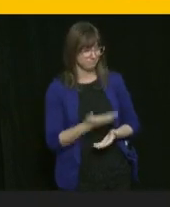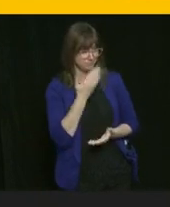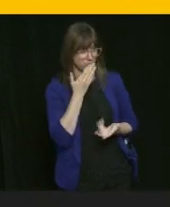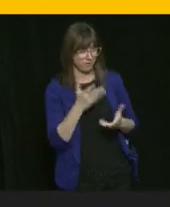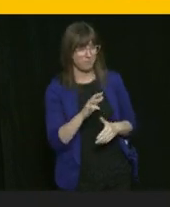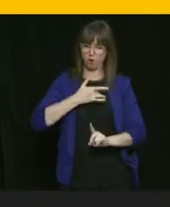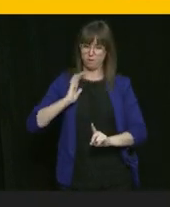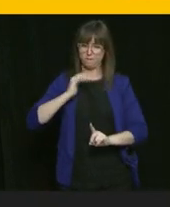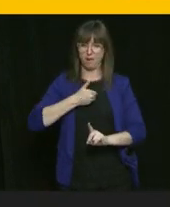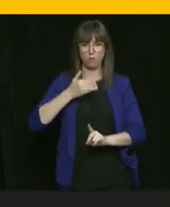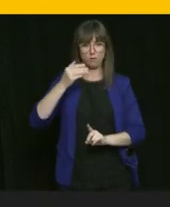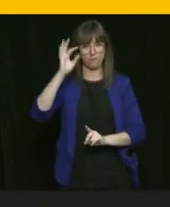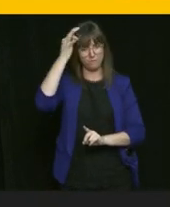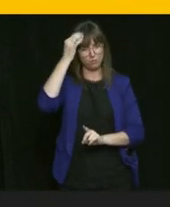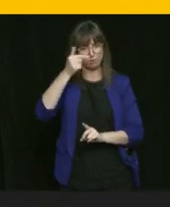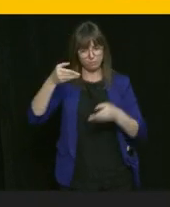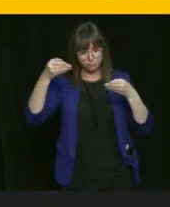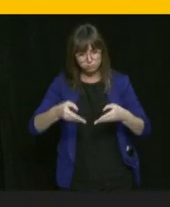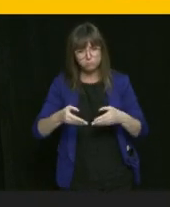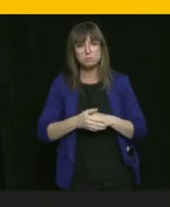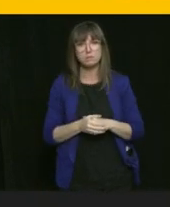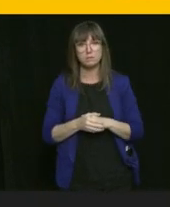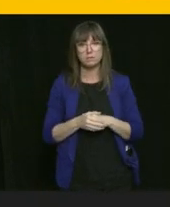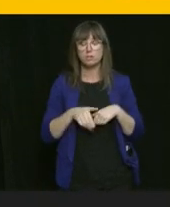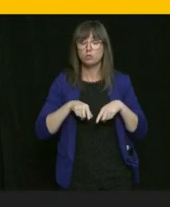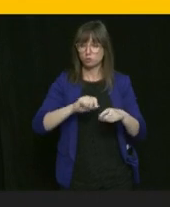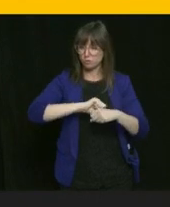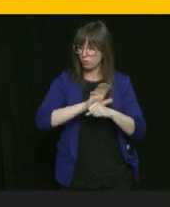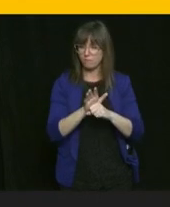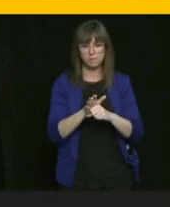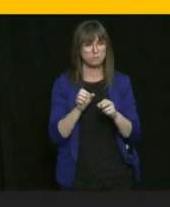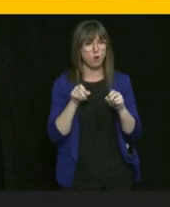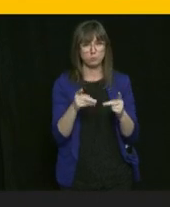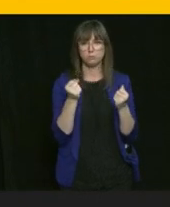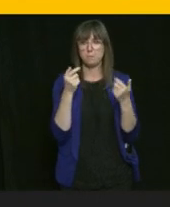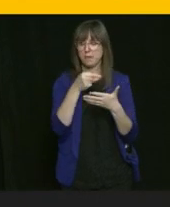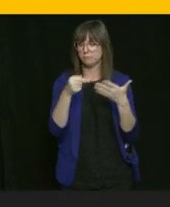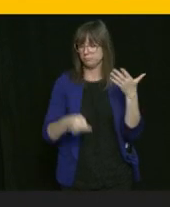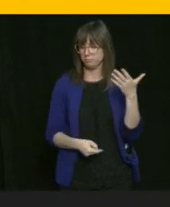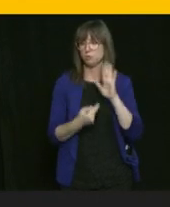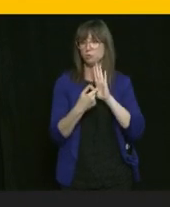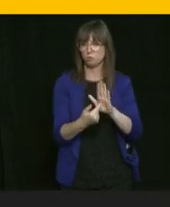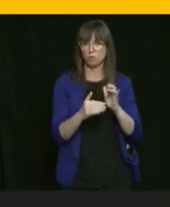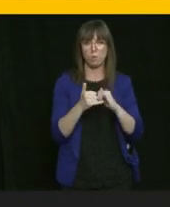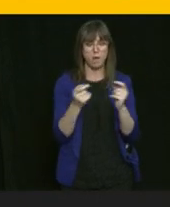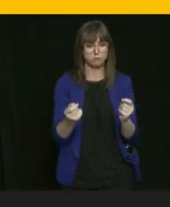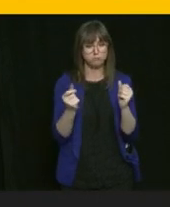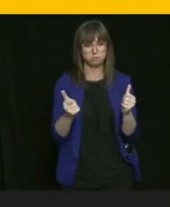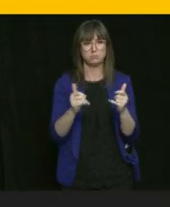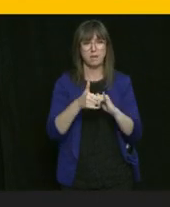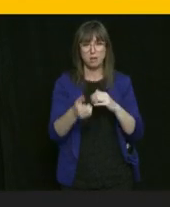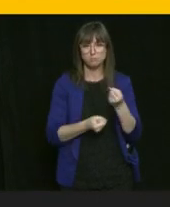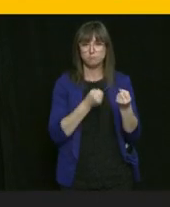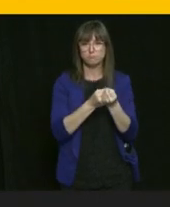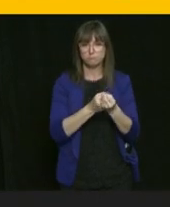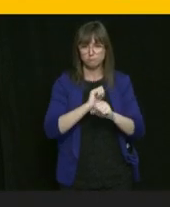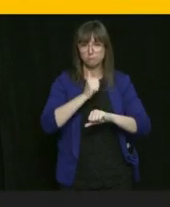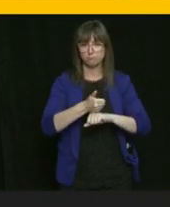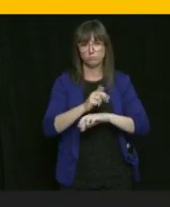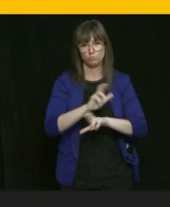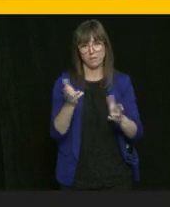Thank you very much. In this pandemic, we've had many opportunities to demonstrate it in real, tangible terms for millions of